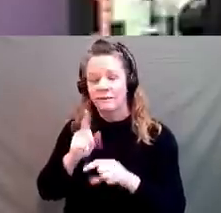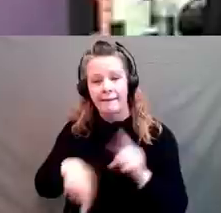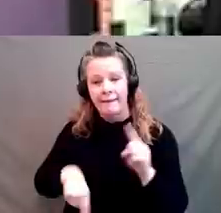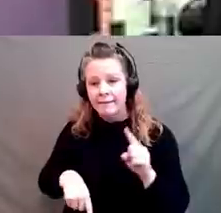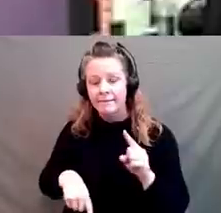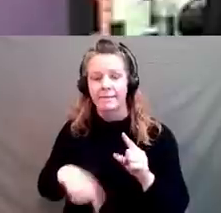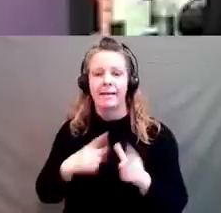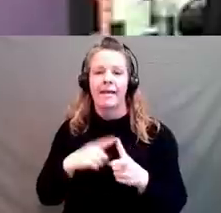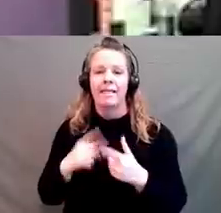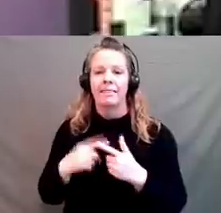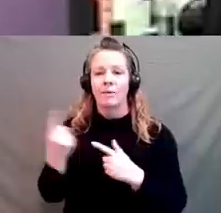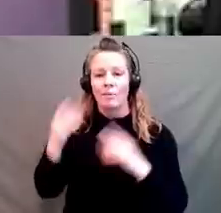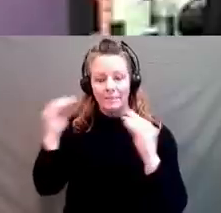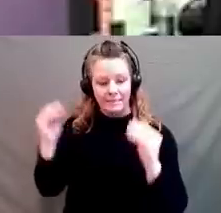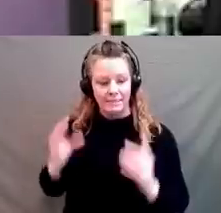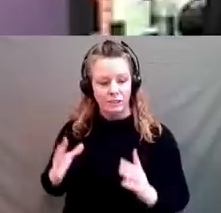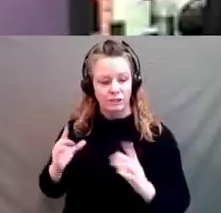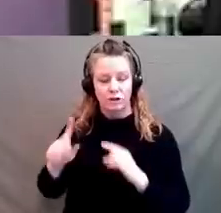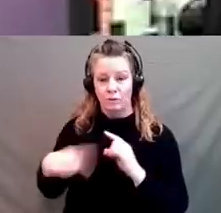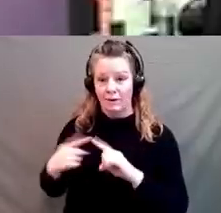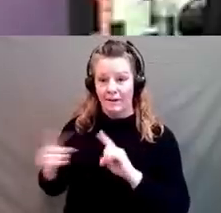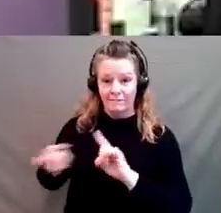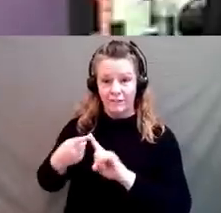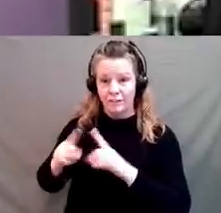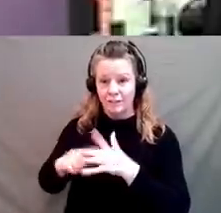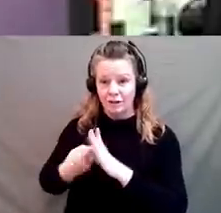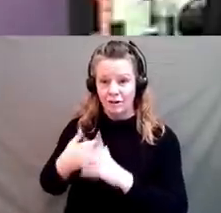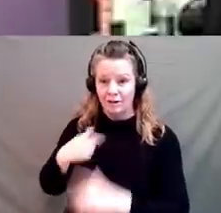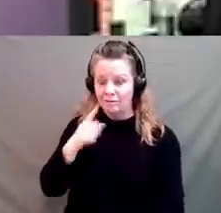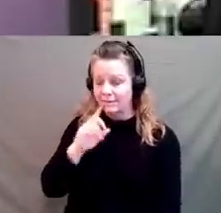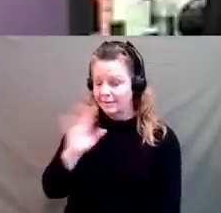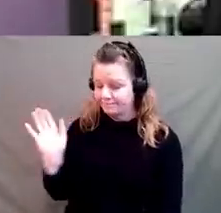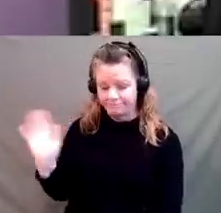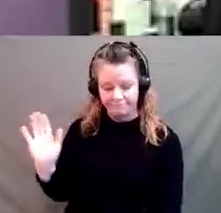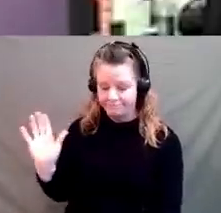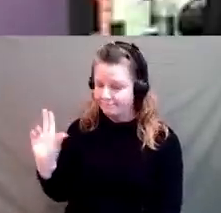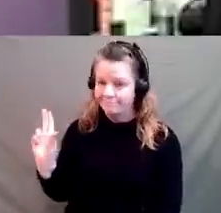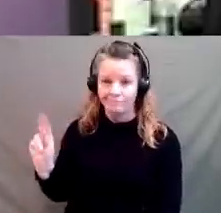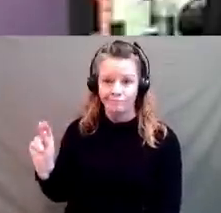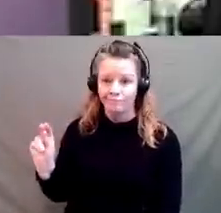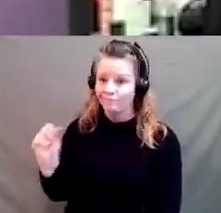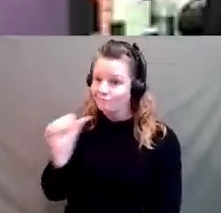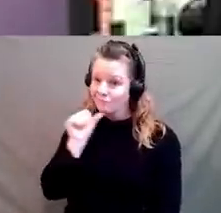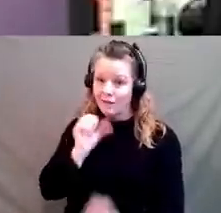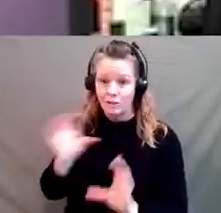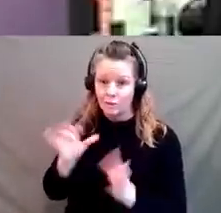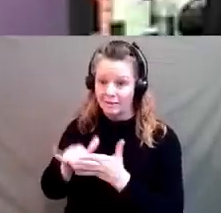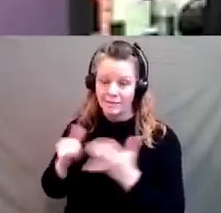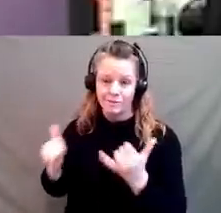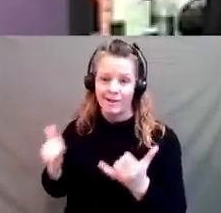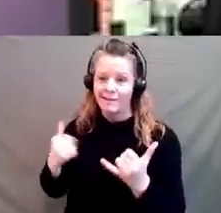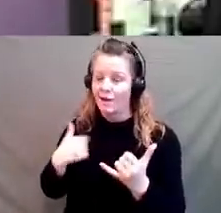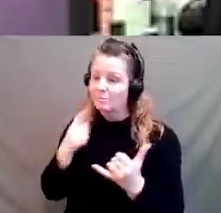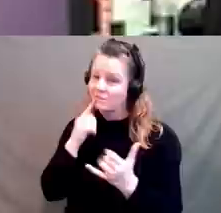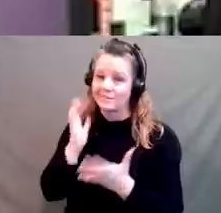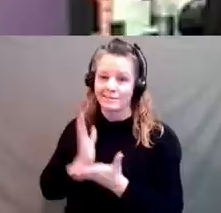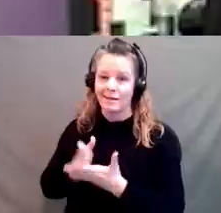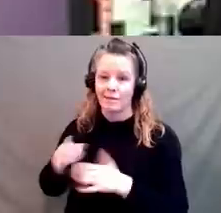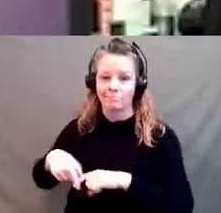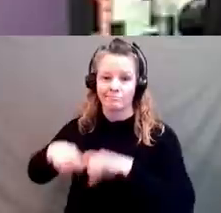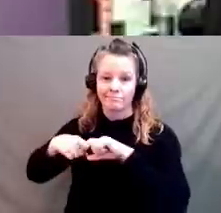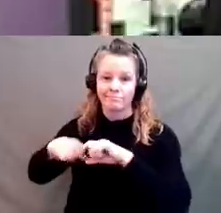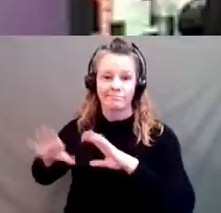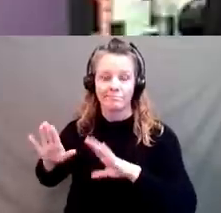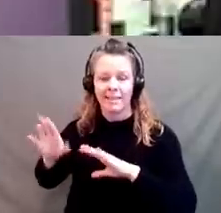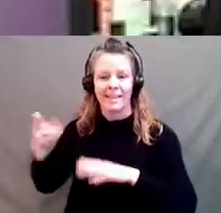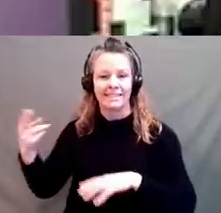teachers, when I first started, I'm like, I'm not into this right now. I'm just gonna stop. And he said,